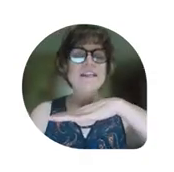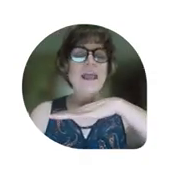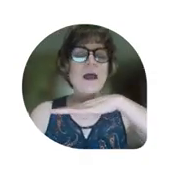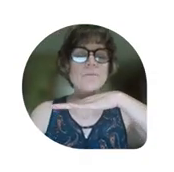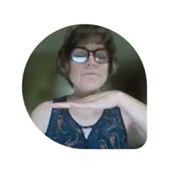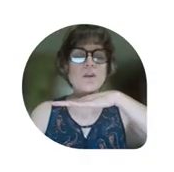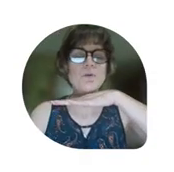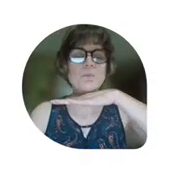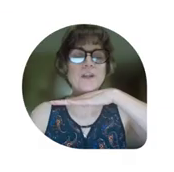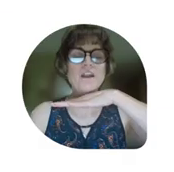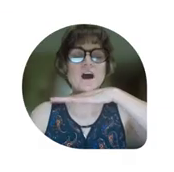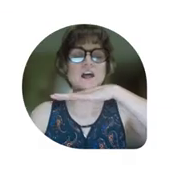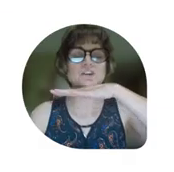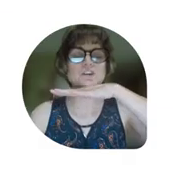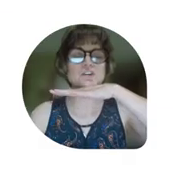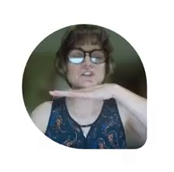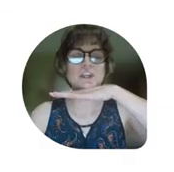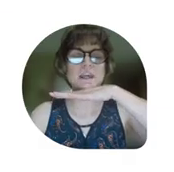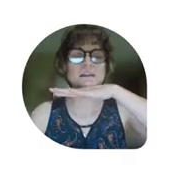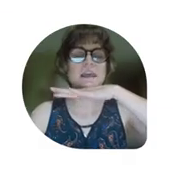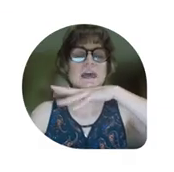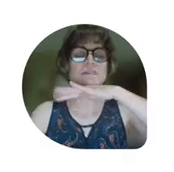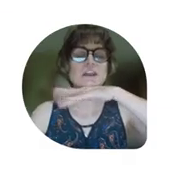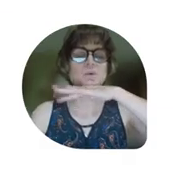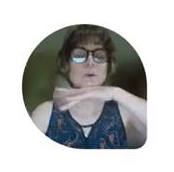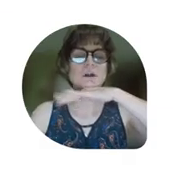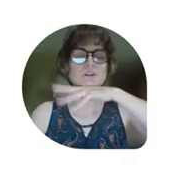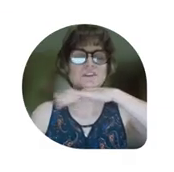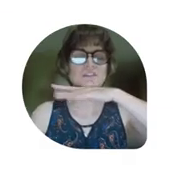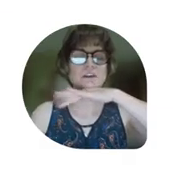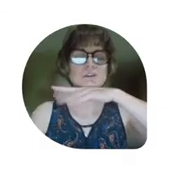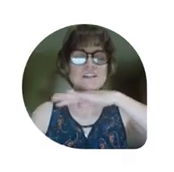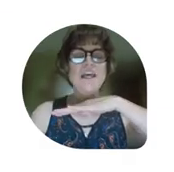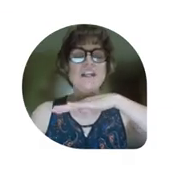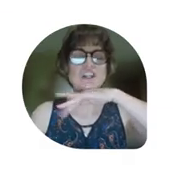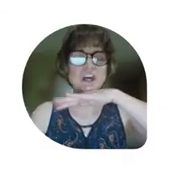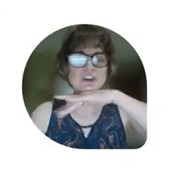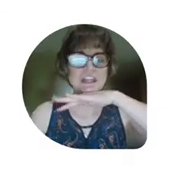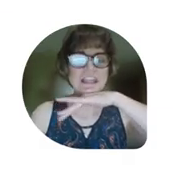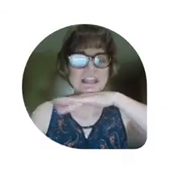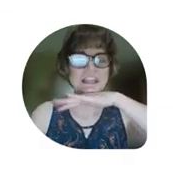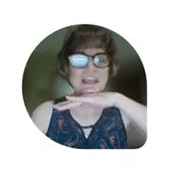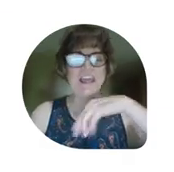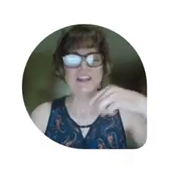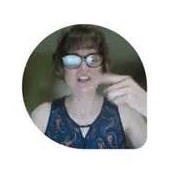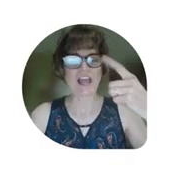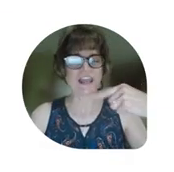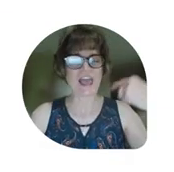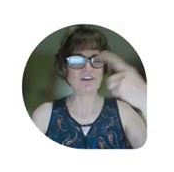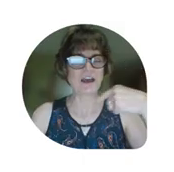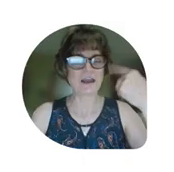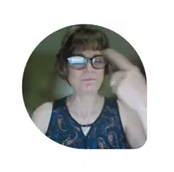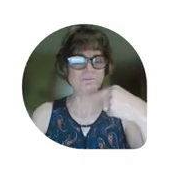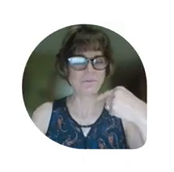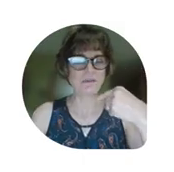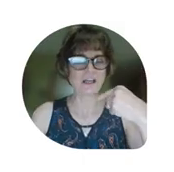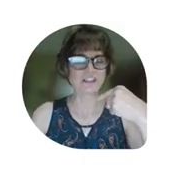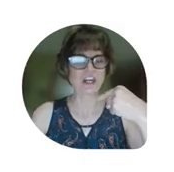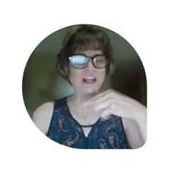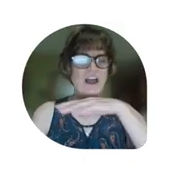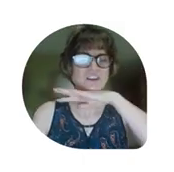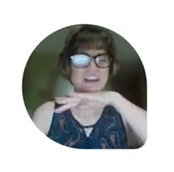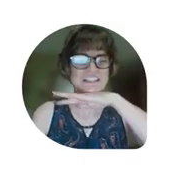facing down. You put it under your chin, and then you wiggle your fingers. Dirty. And you kind of have